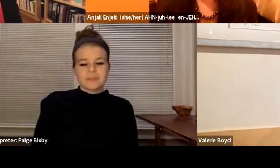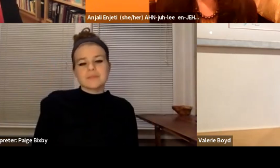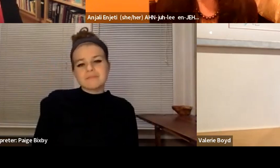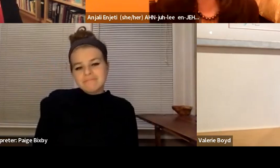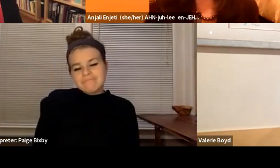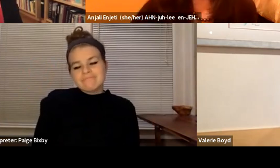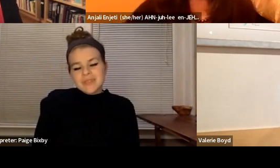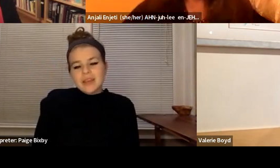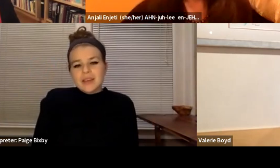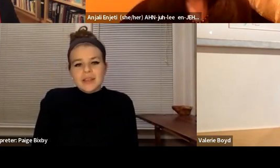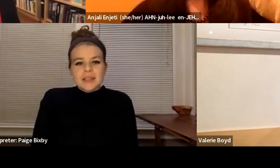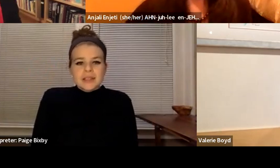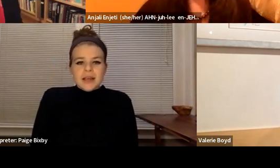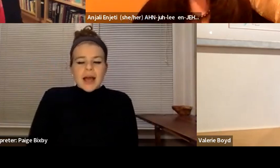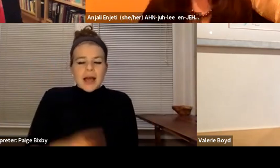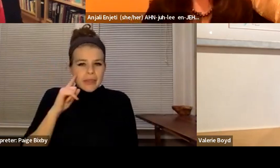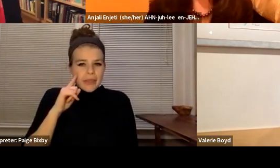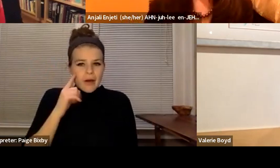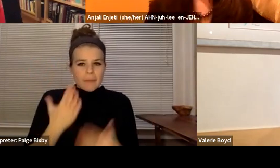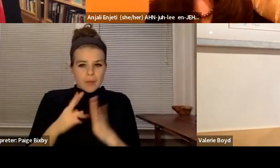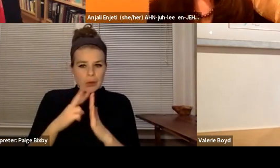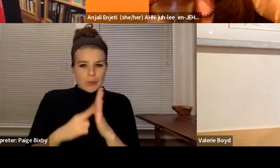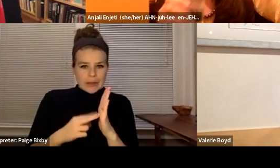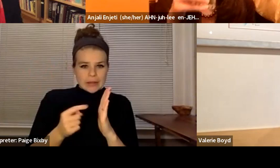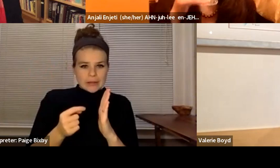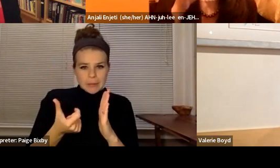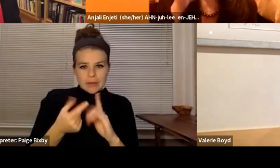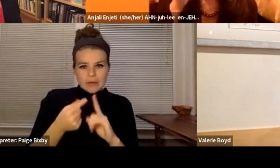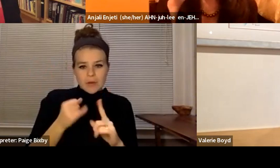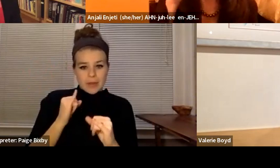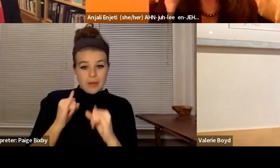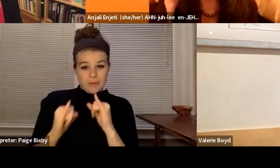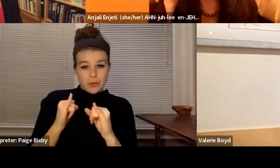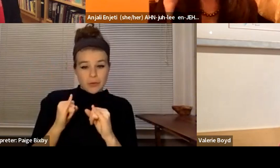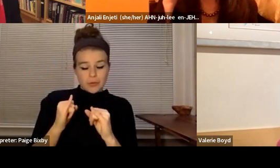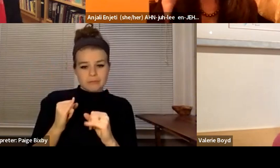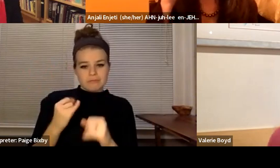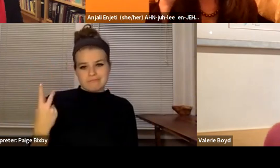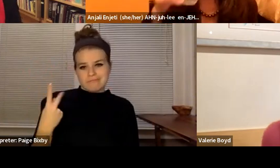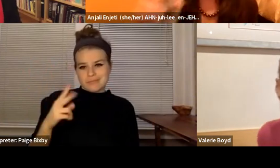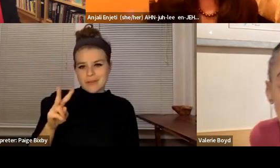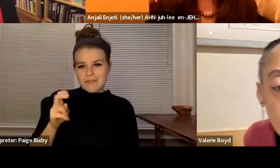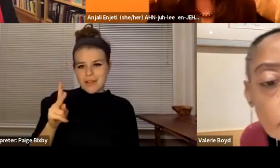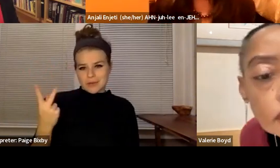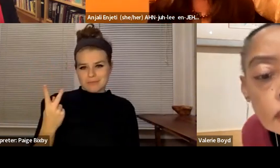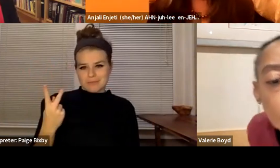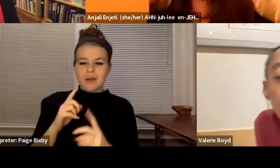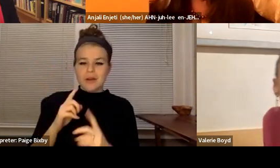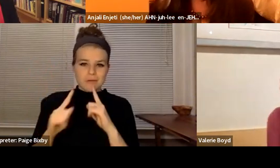I thought I would maybe read a little bit from the interview that the conversation that Valerie and I had, because it's about